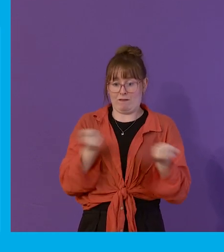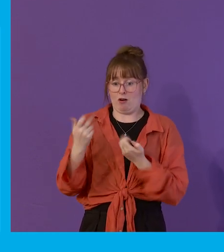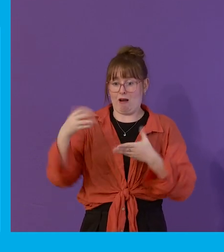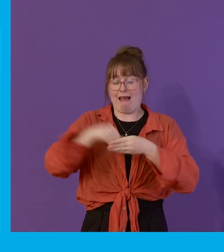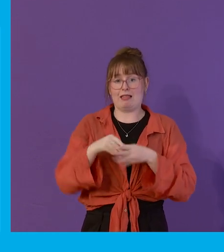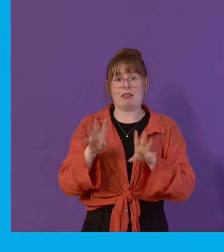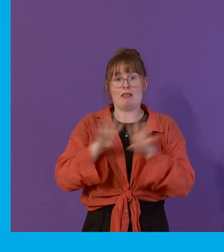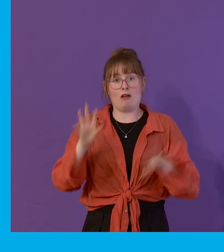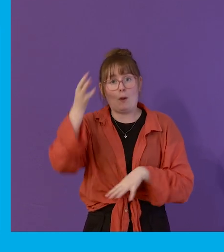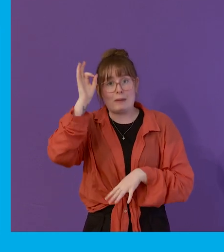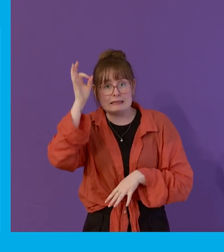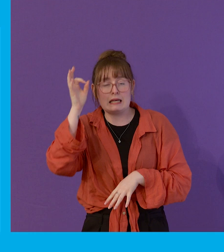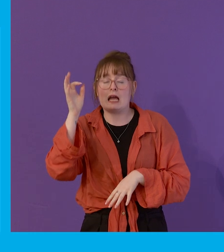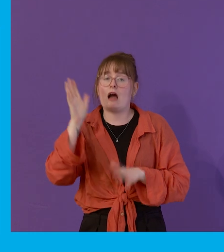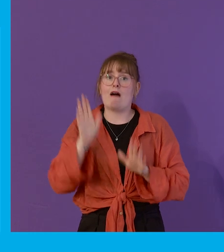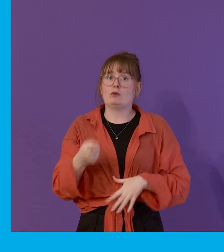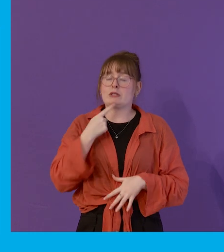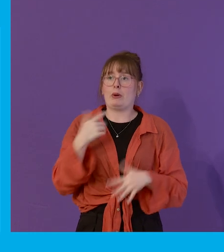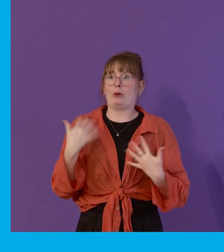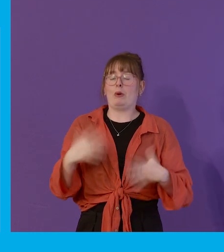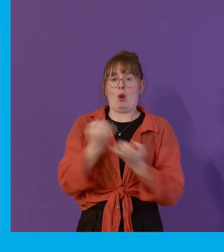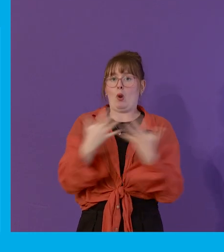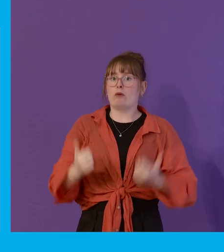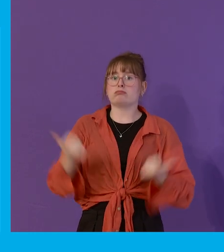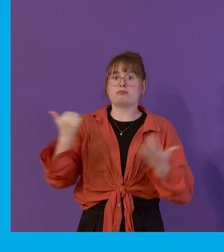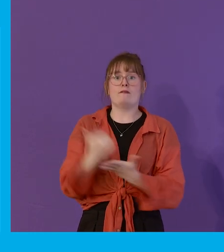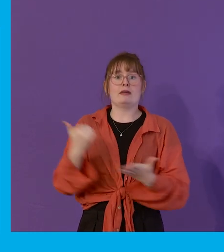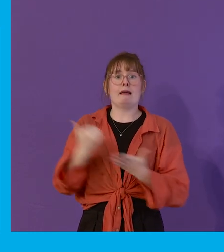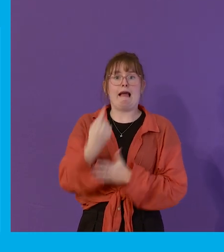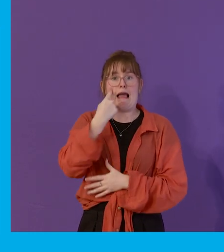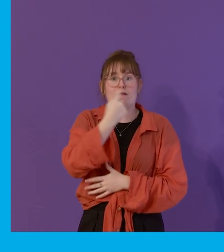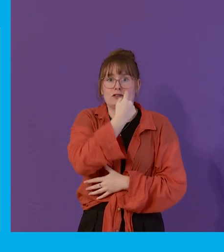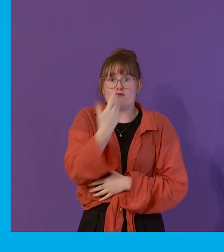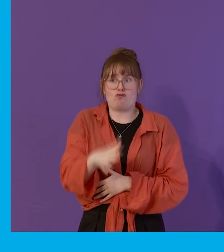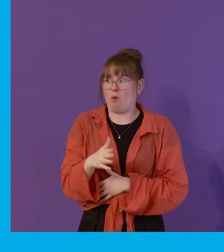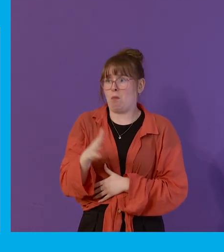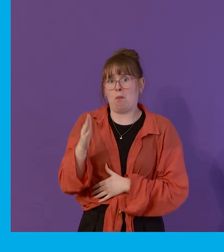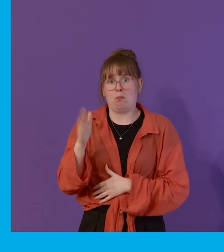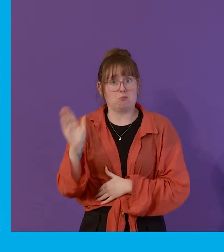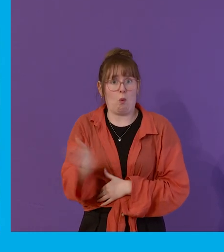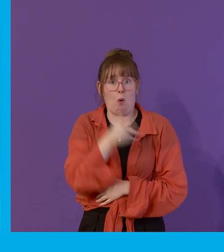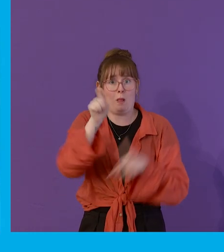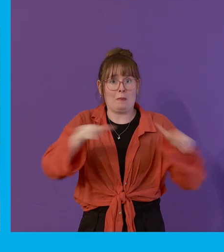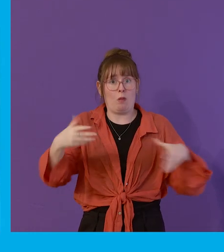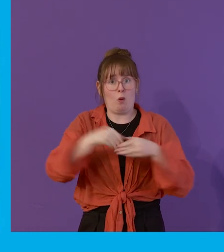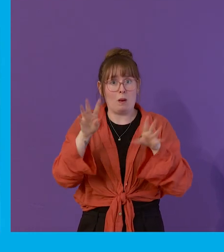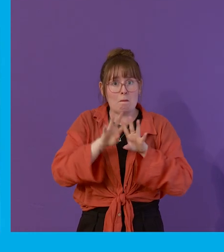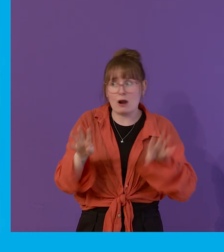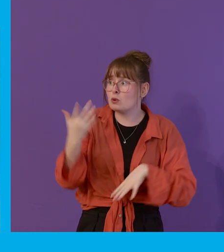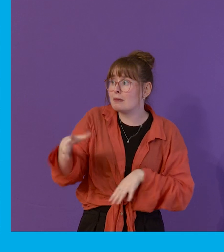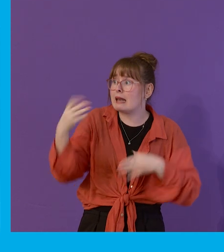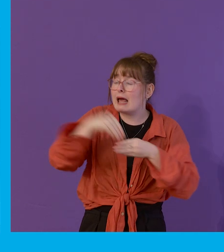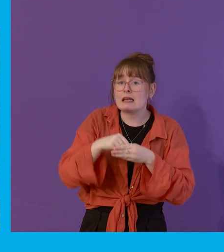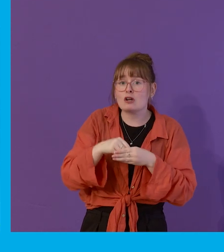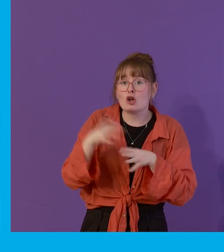committee, we've had really great evidence giving from, I think, pretty much everyone. Have you come to committee